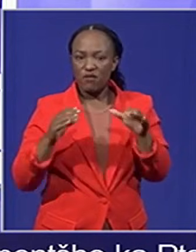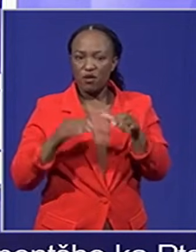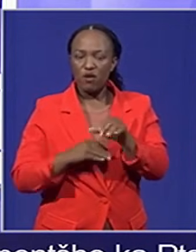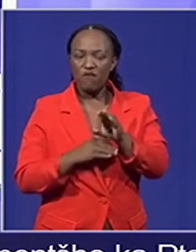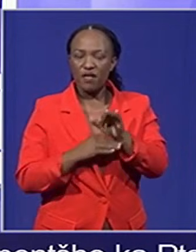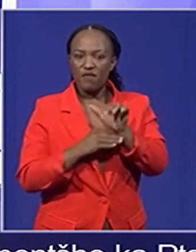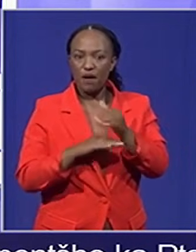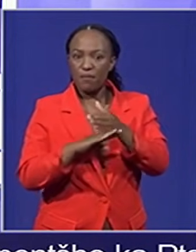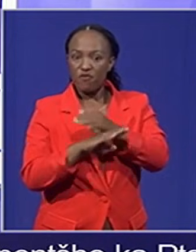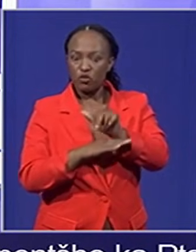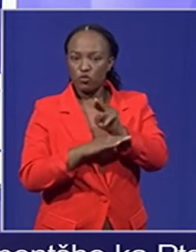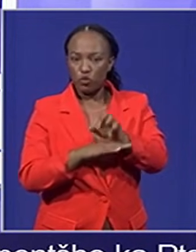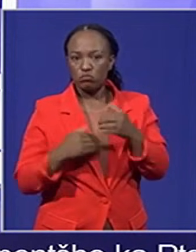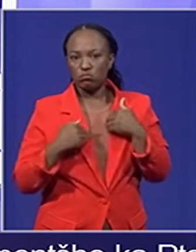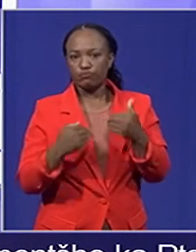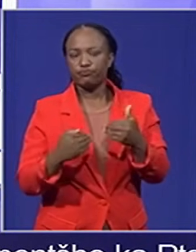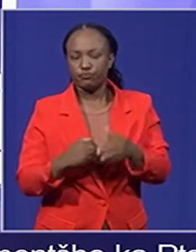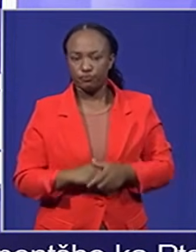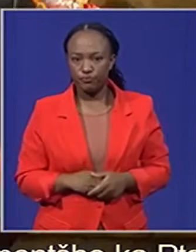ga tonamente kgweding ya Phuphu.